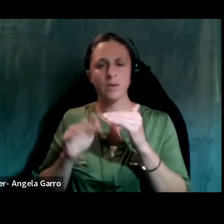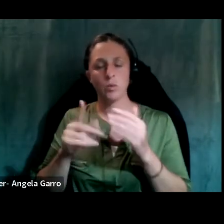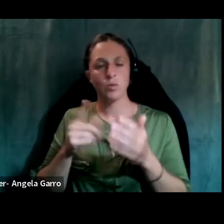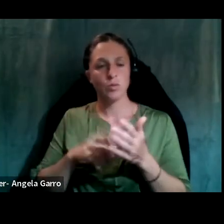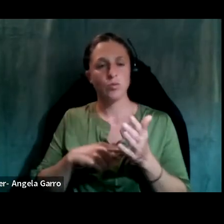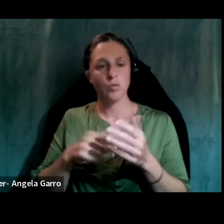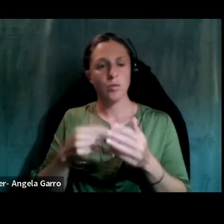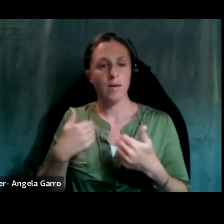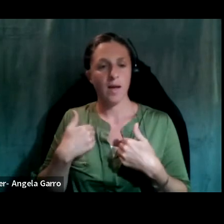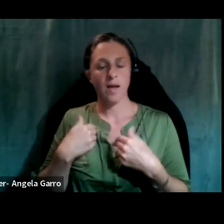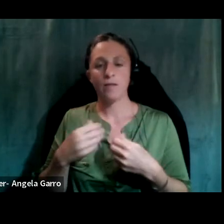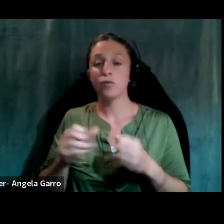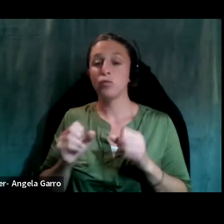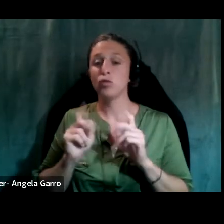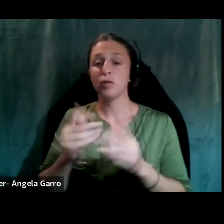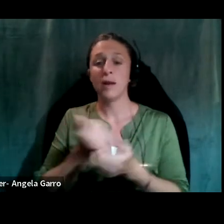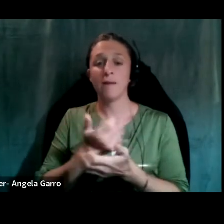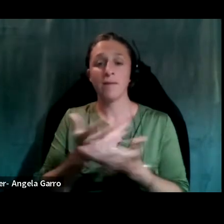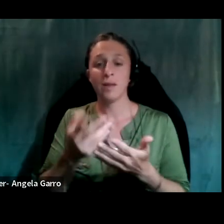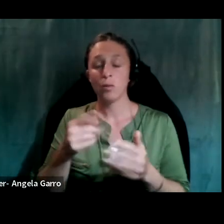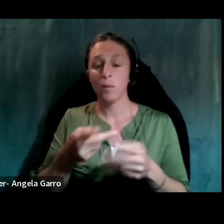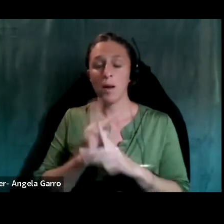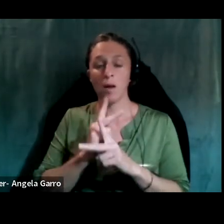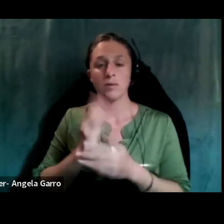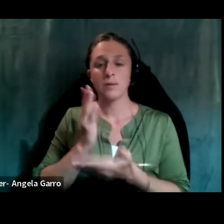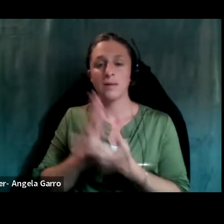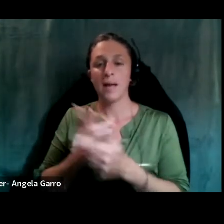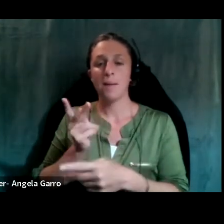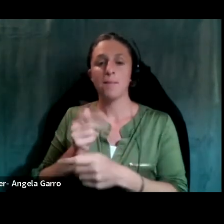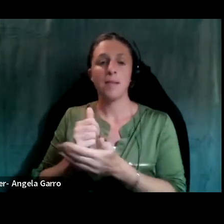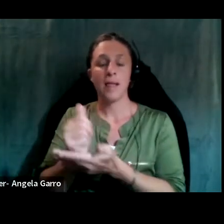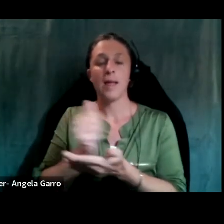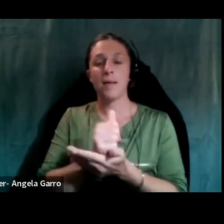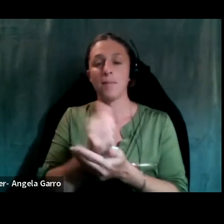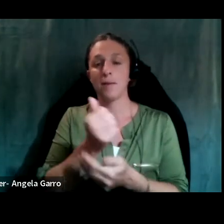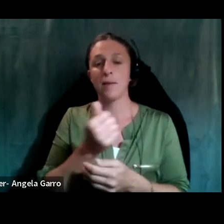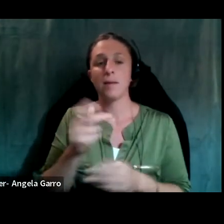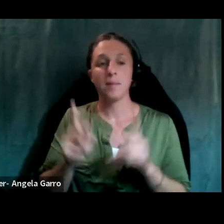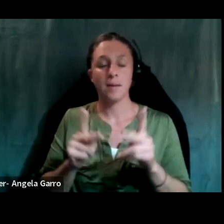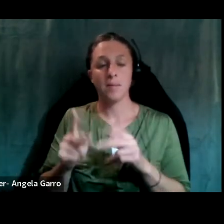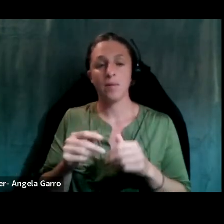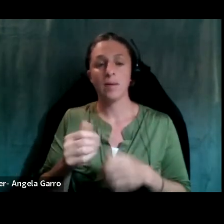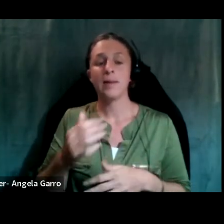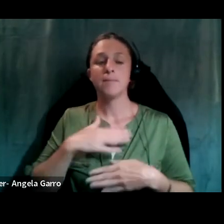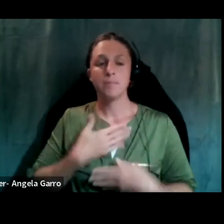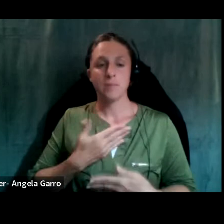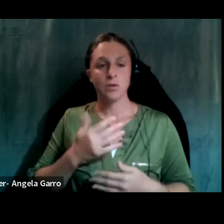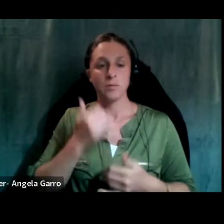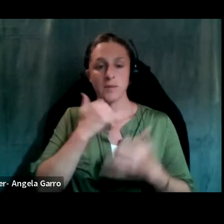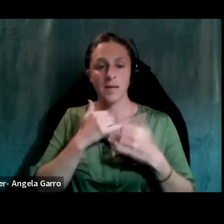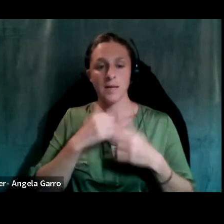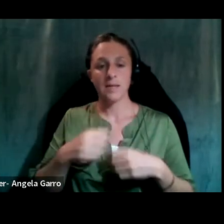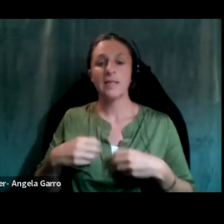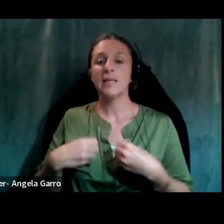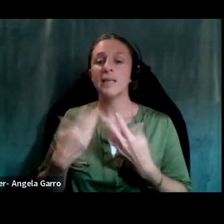Return everything you borrow. Stop blaming other people. Admit when you make a mistake. Give clothes not worn to charity. Do something